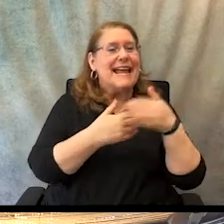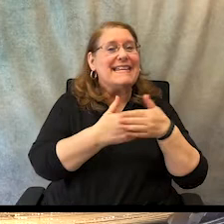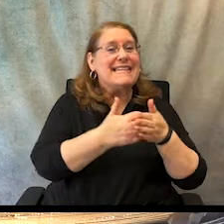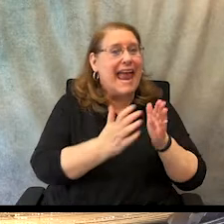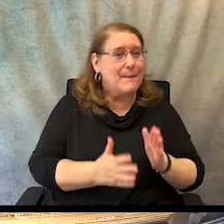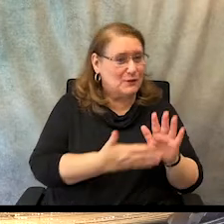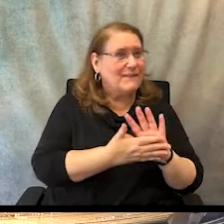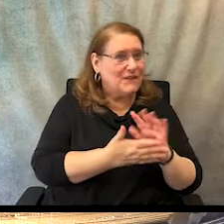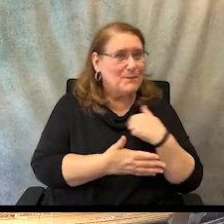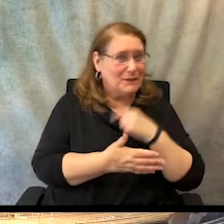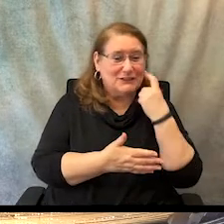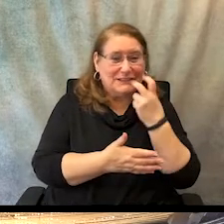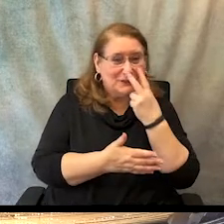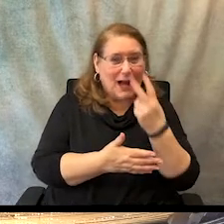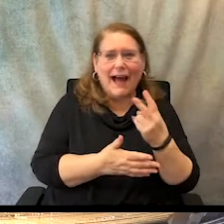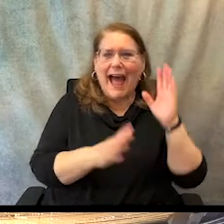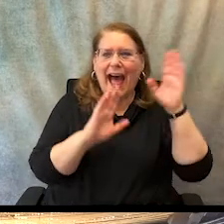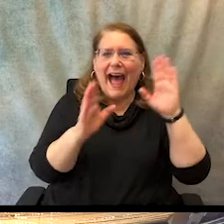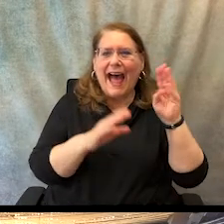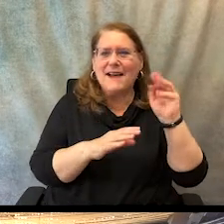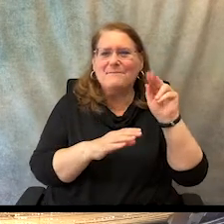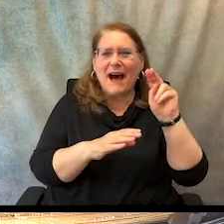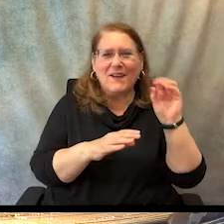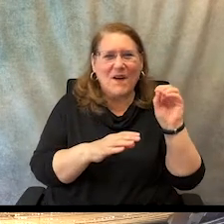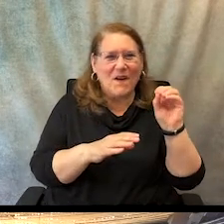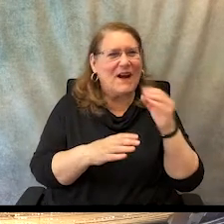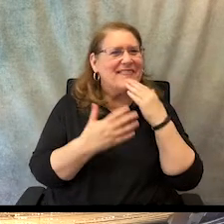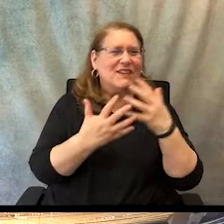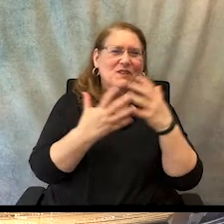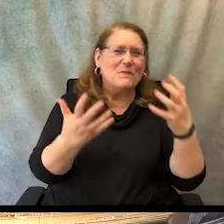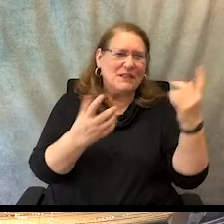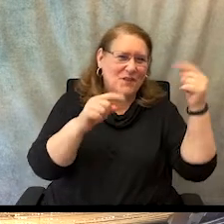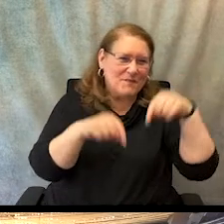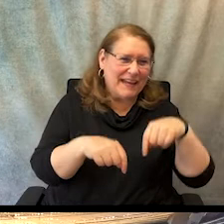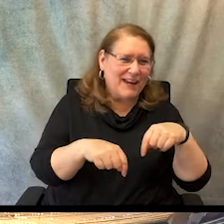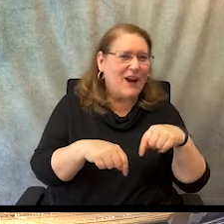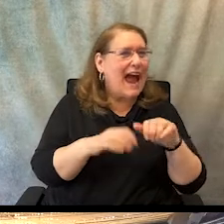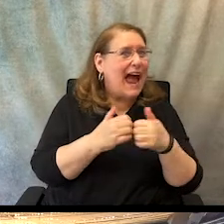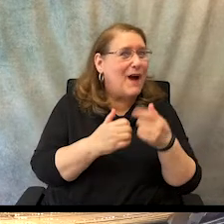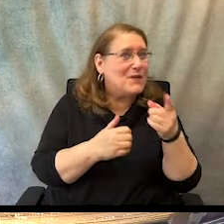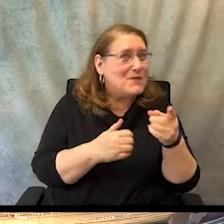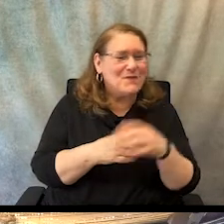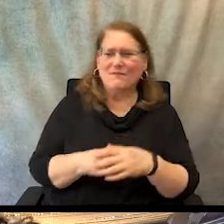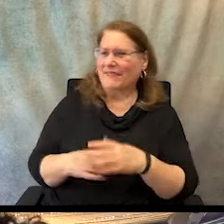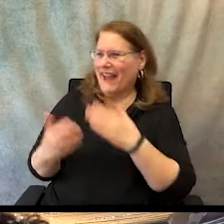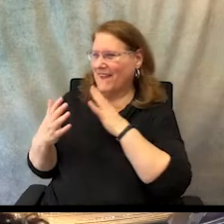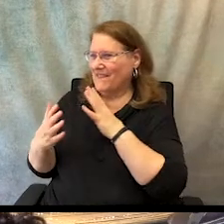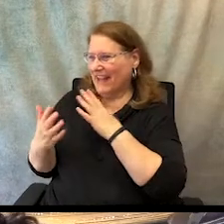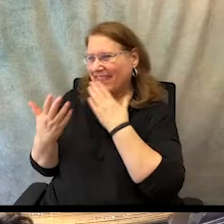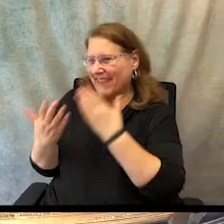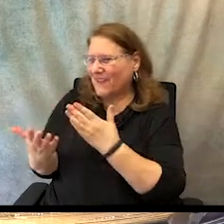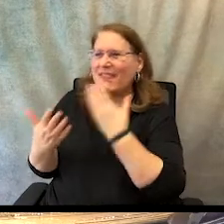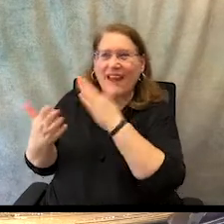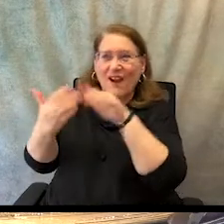just watched. Hi, Mano, welcome. Thank you so much for being here. How are you? Fine, thank you.